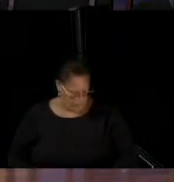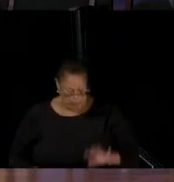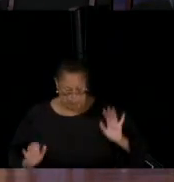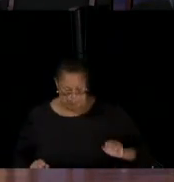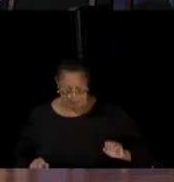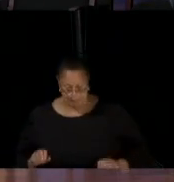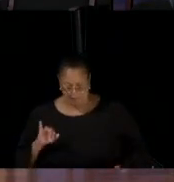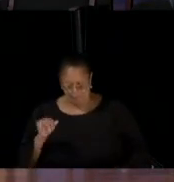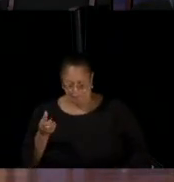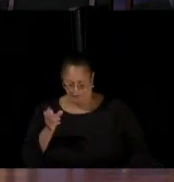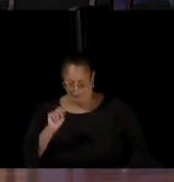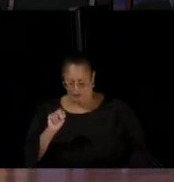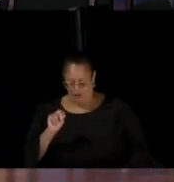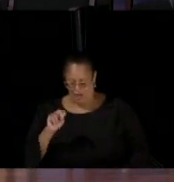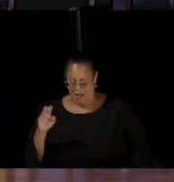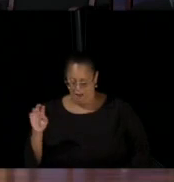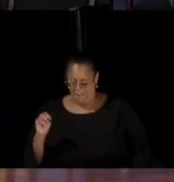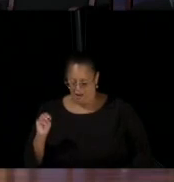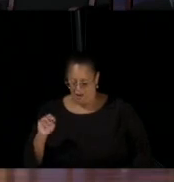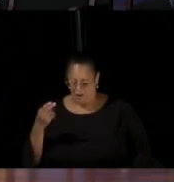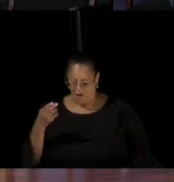John Michael Hadid.